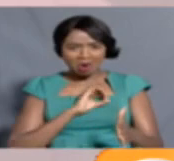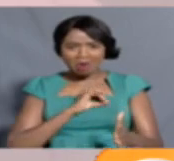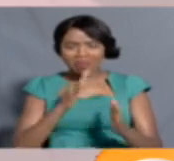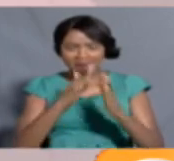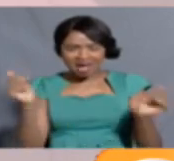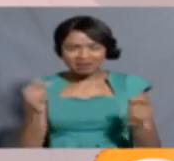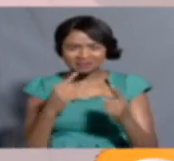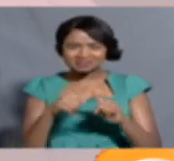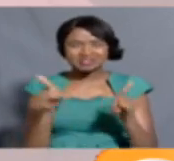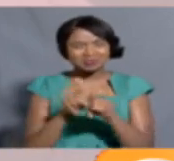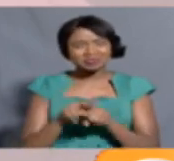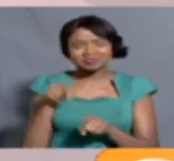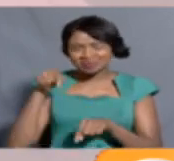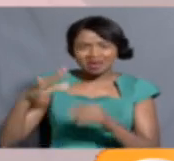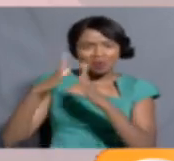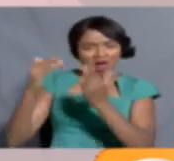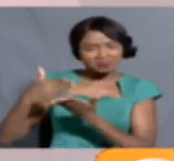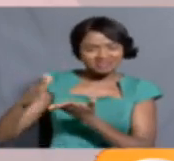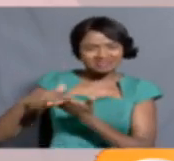a burden.